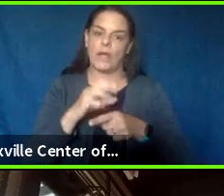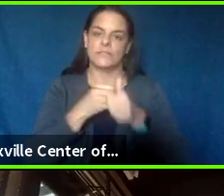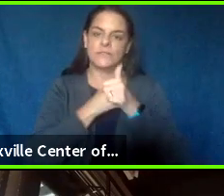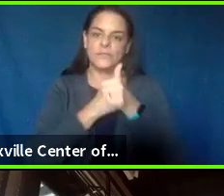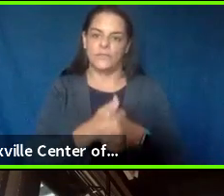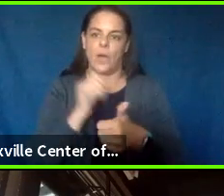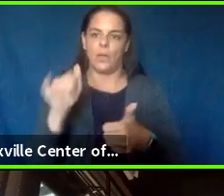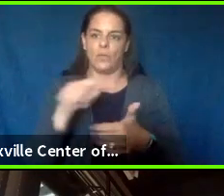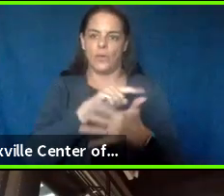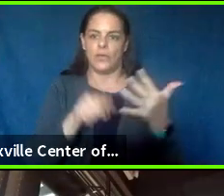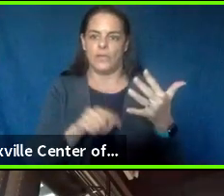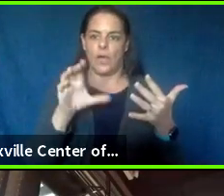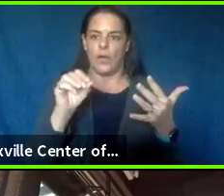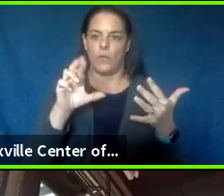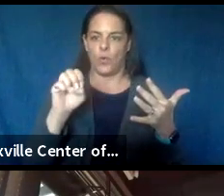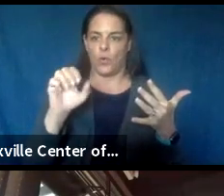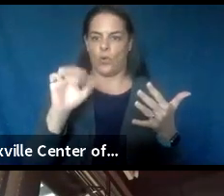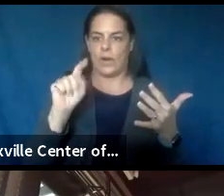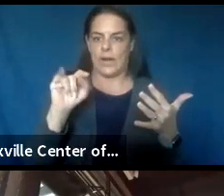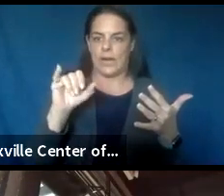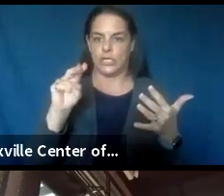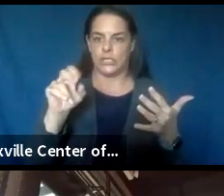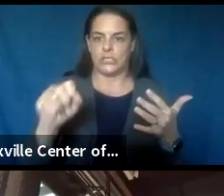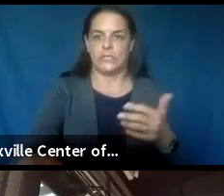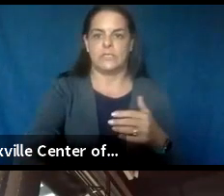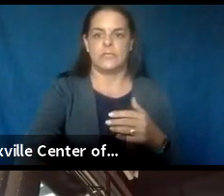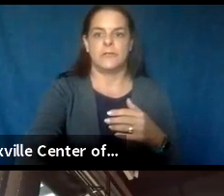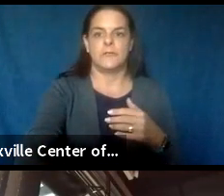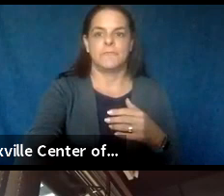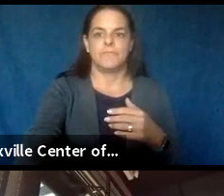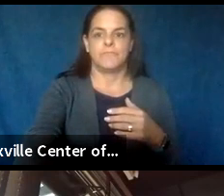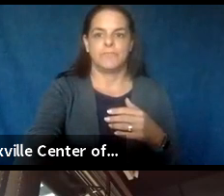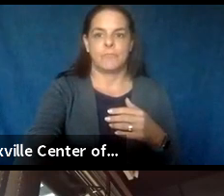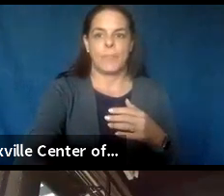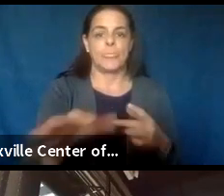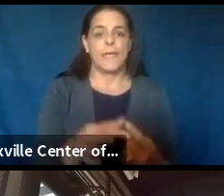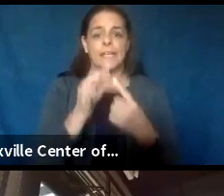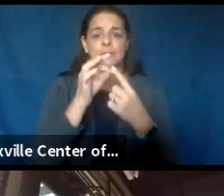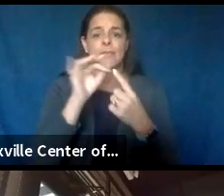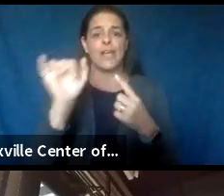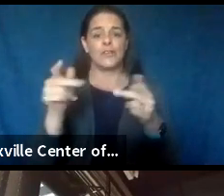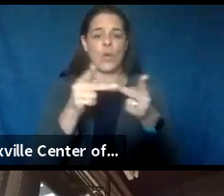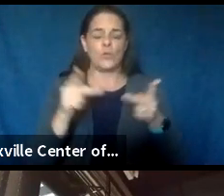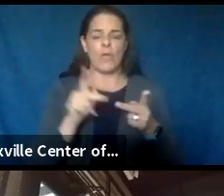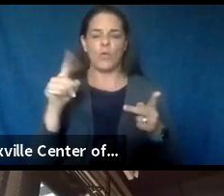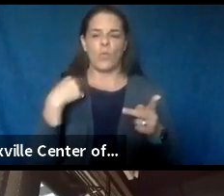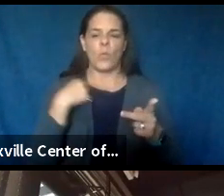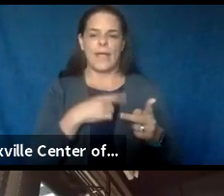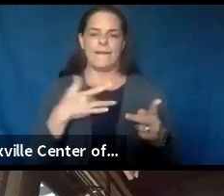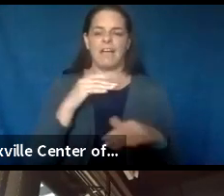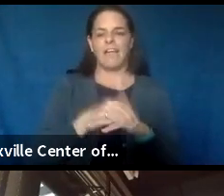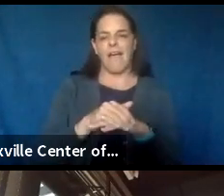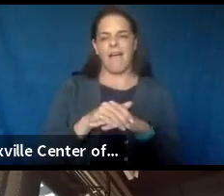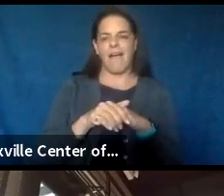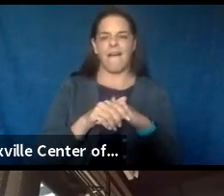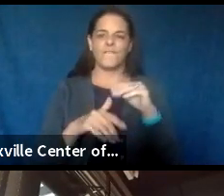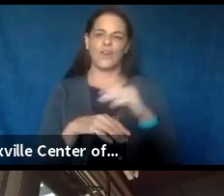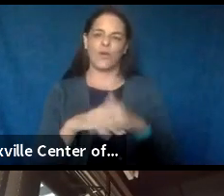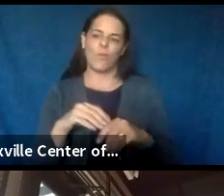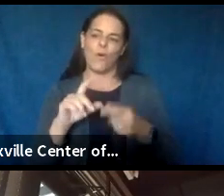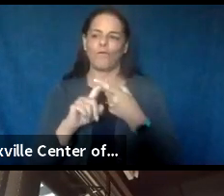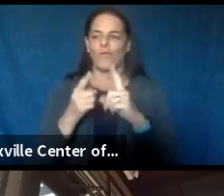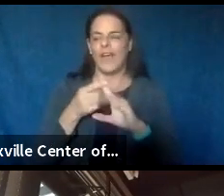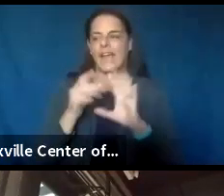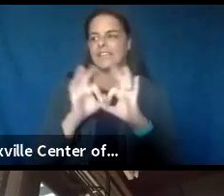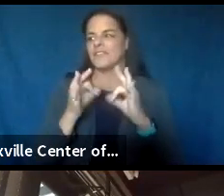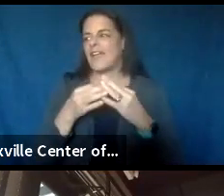and especially in those arenas where we feel really comfortable, like with our families and friends. We